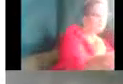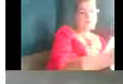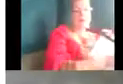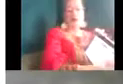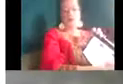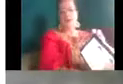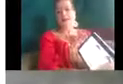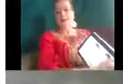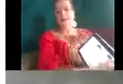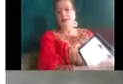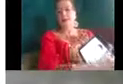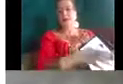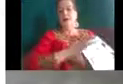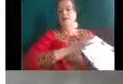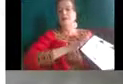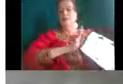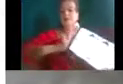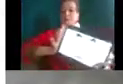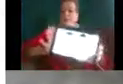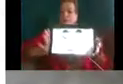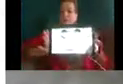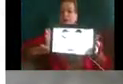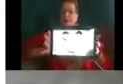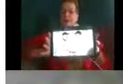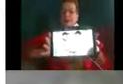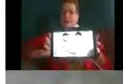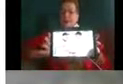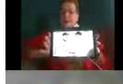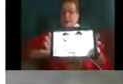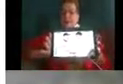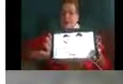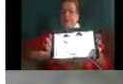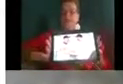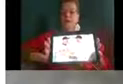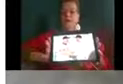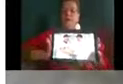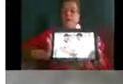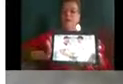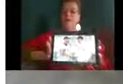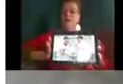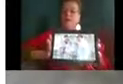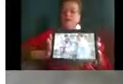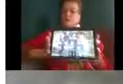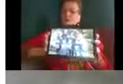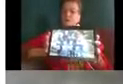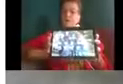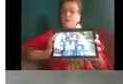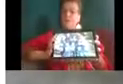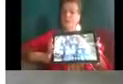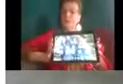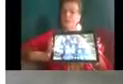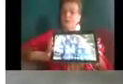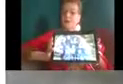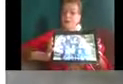let someone know you need something um smart speakers this is my amazon echo show you can talk smart